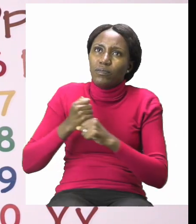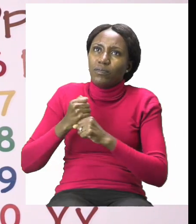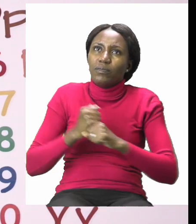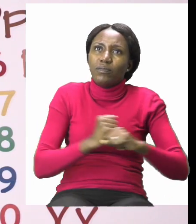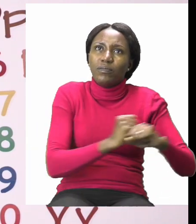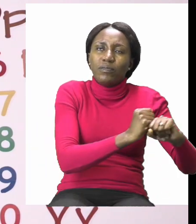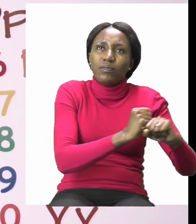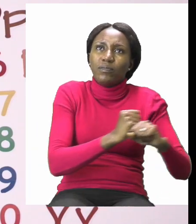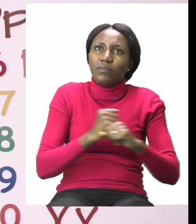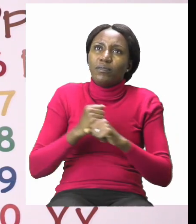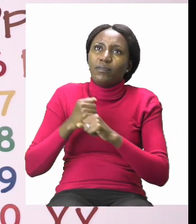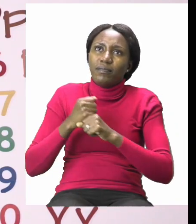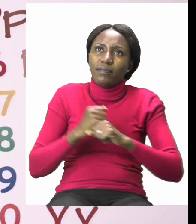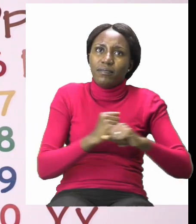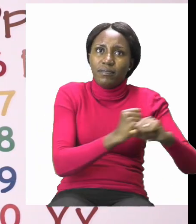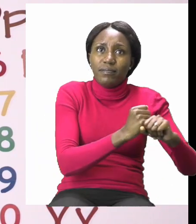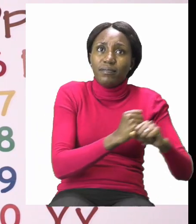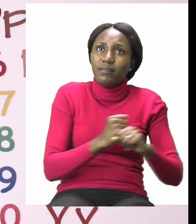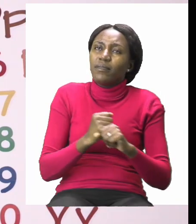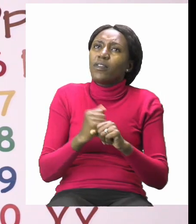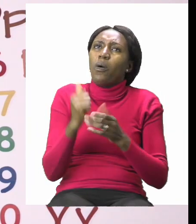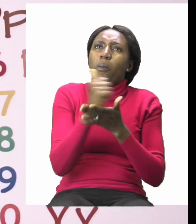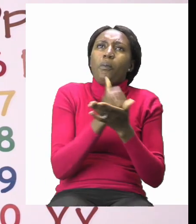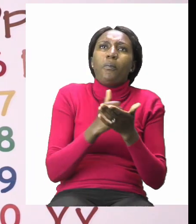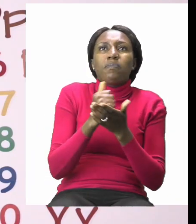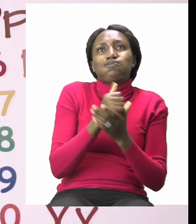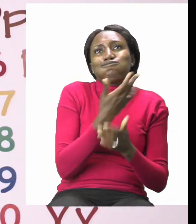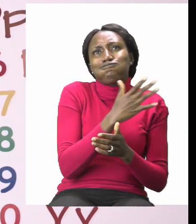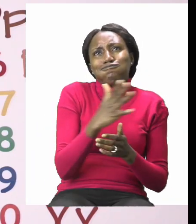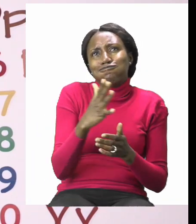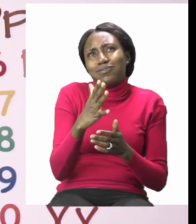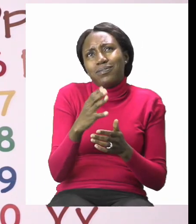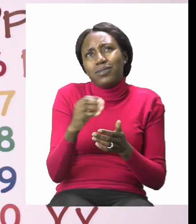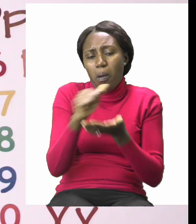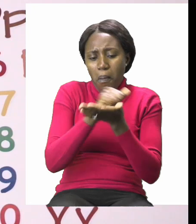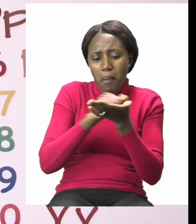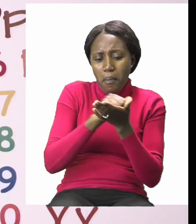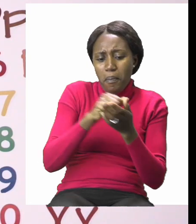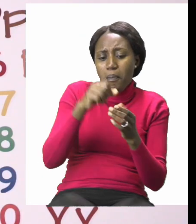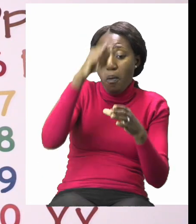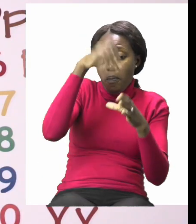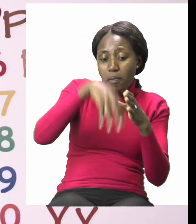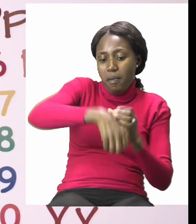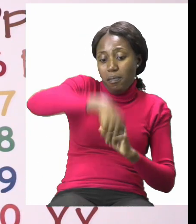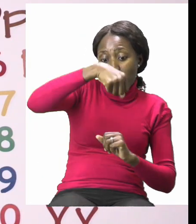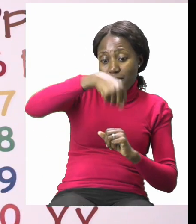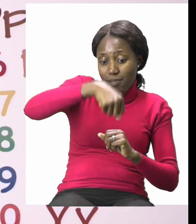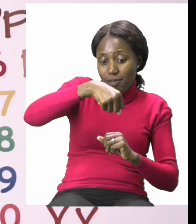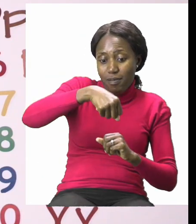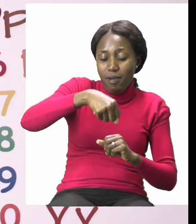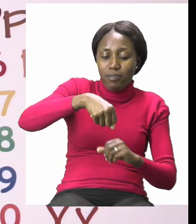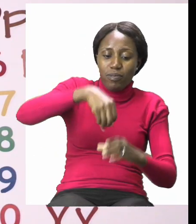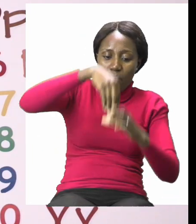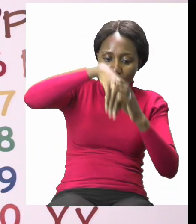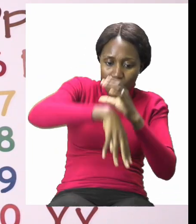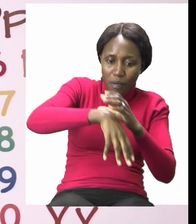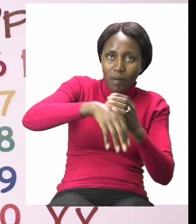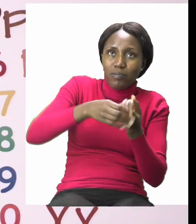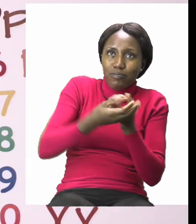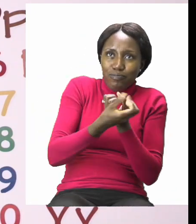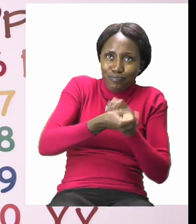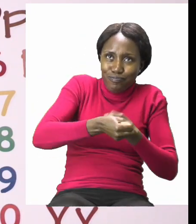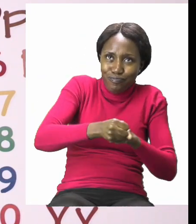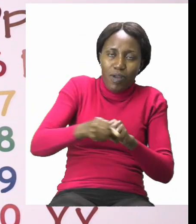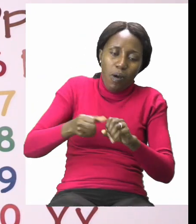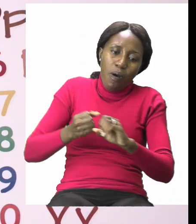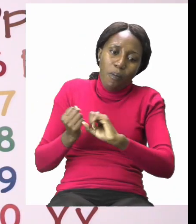clean water and anything that has soap in it so that we can mop the floor. The